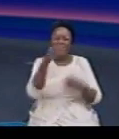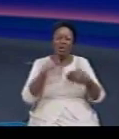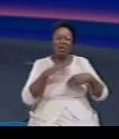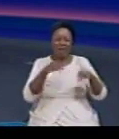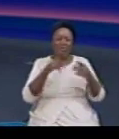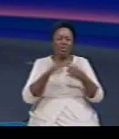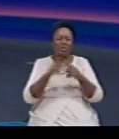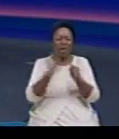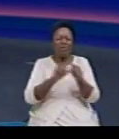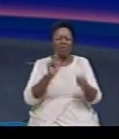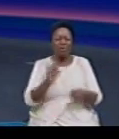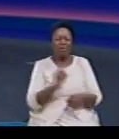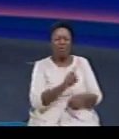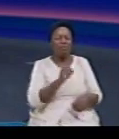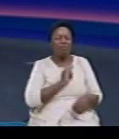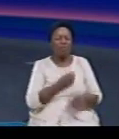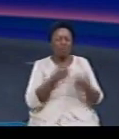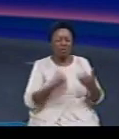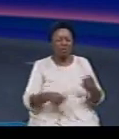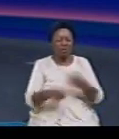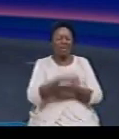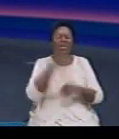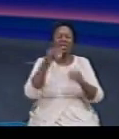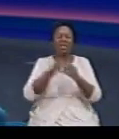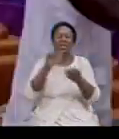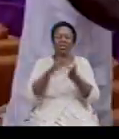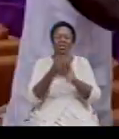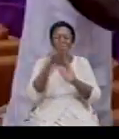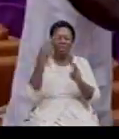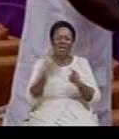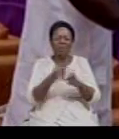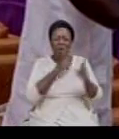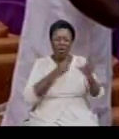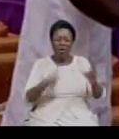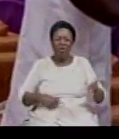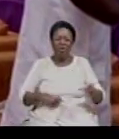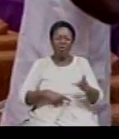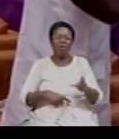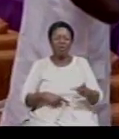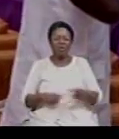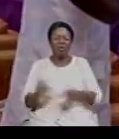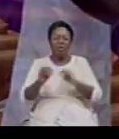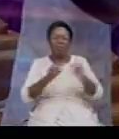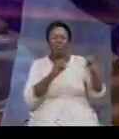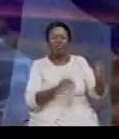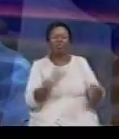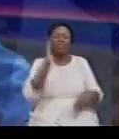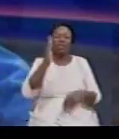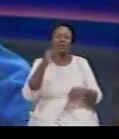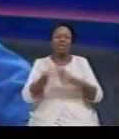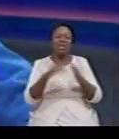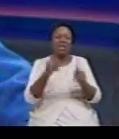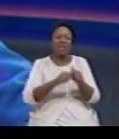of us today in Jesus' name. Lord, put testimony in every mouth. Thank you, Lord,